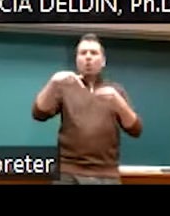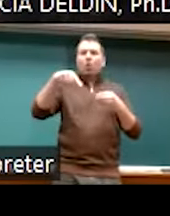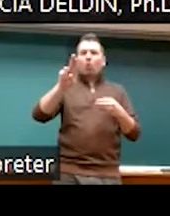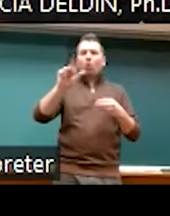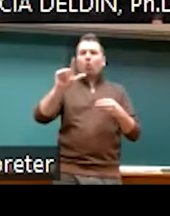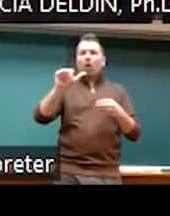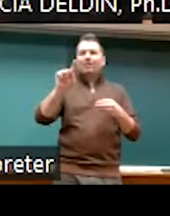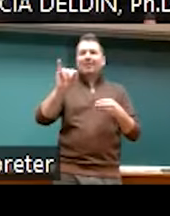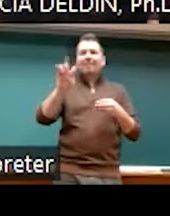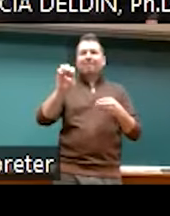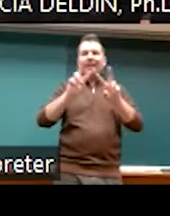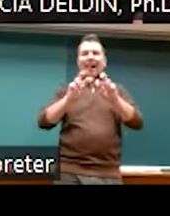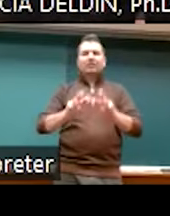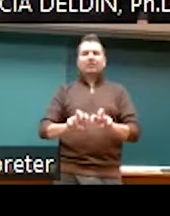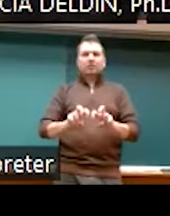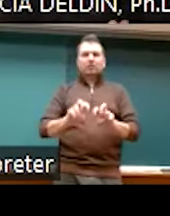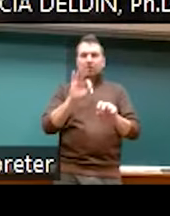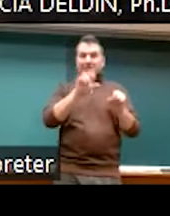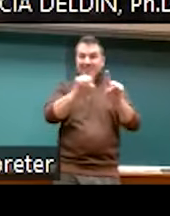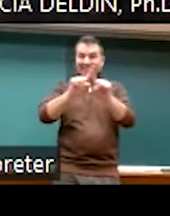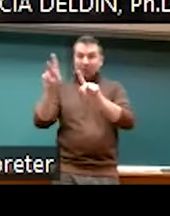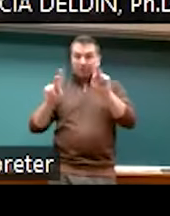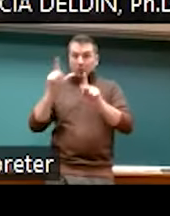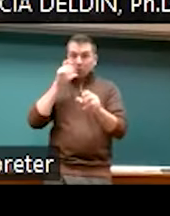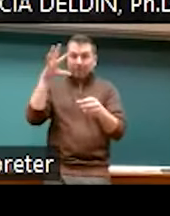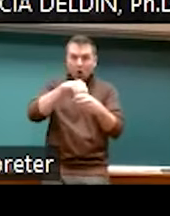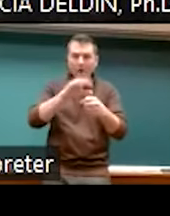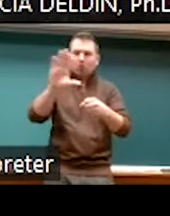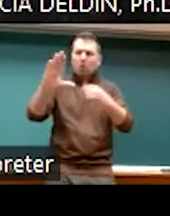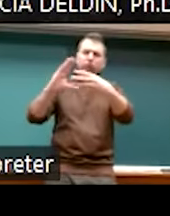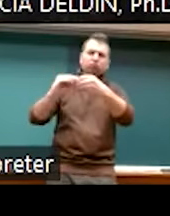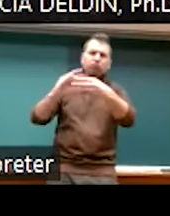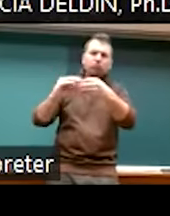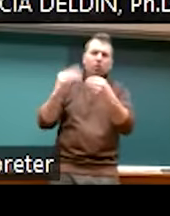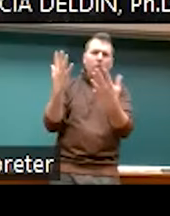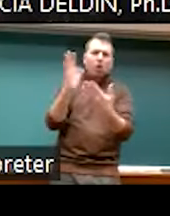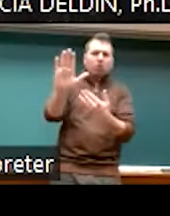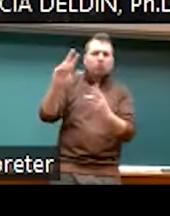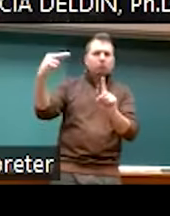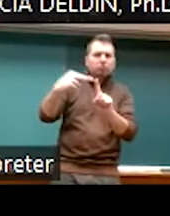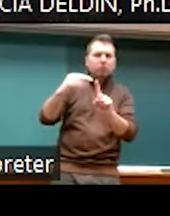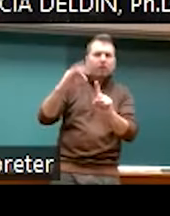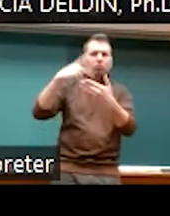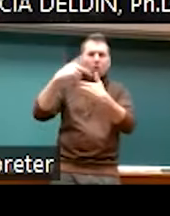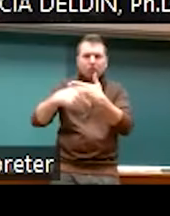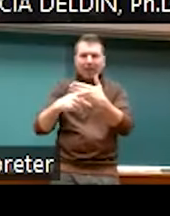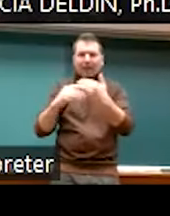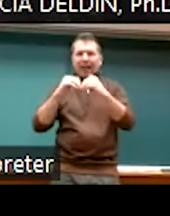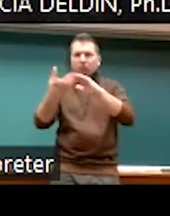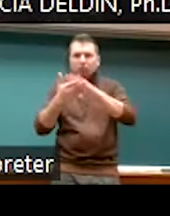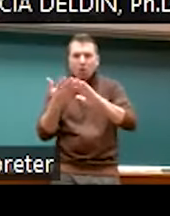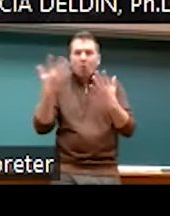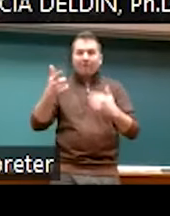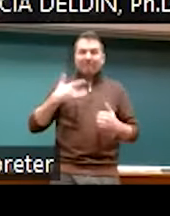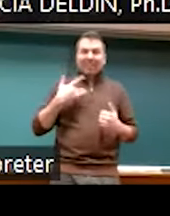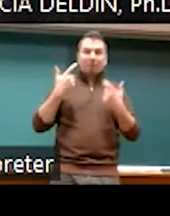out the measures, we ask them to tell us what they thought of the program, and as well as which meetings were the favorite and which meetings they thought were most helpful. And